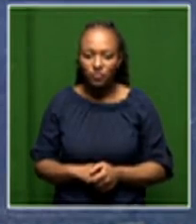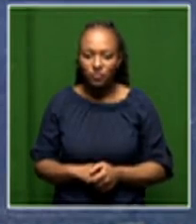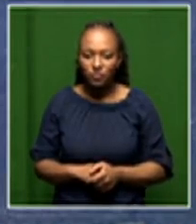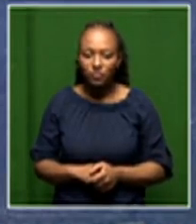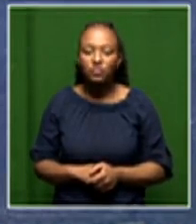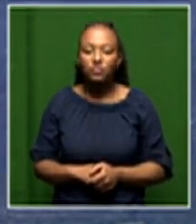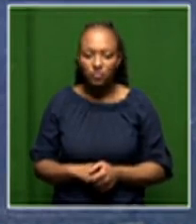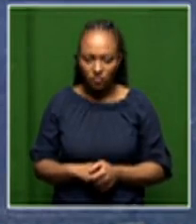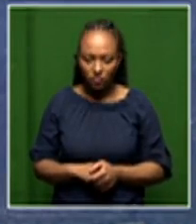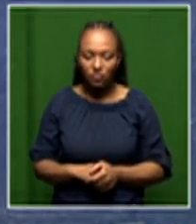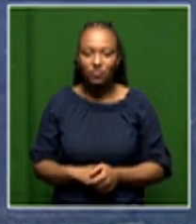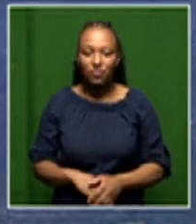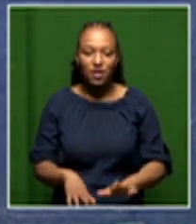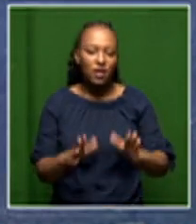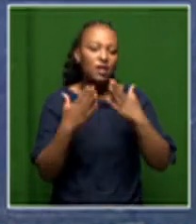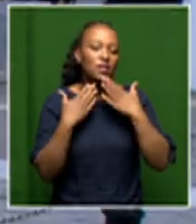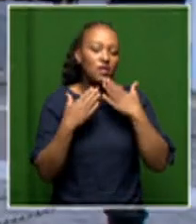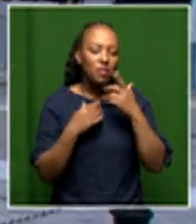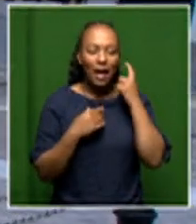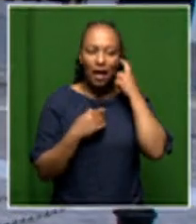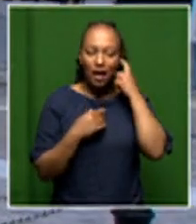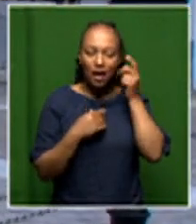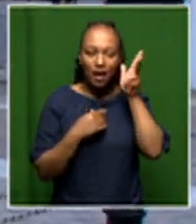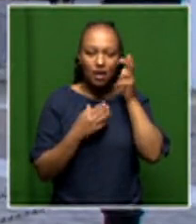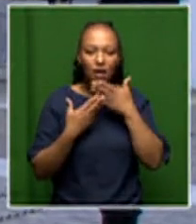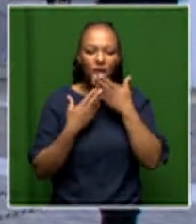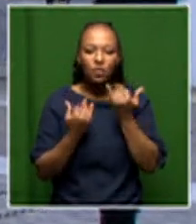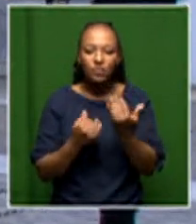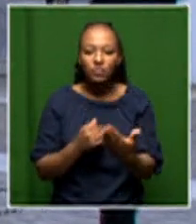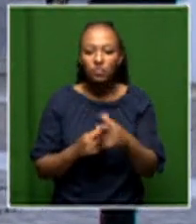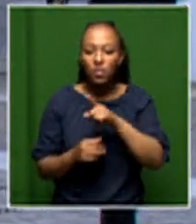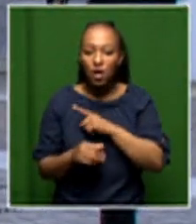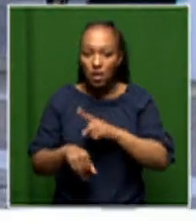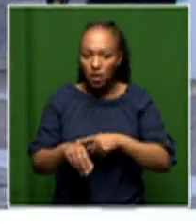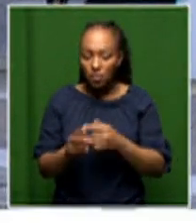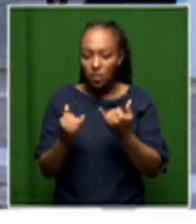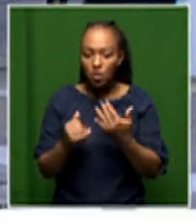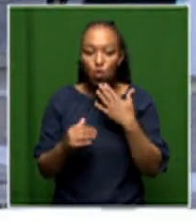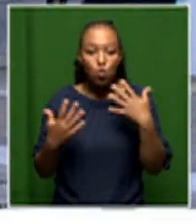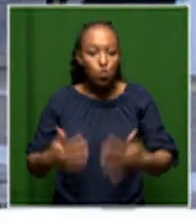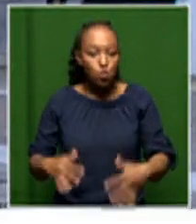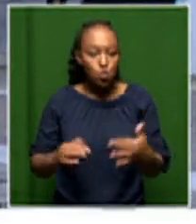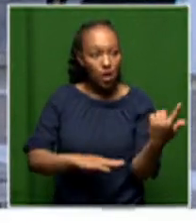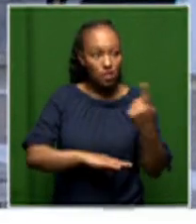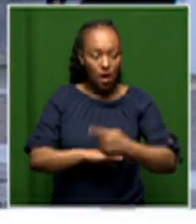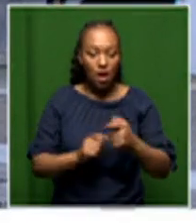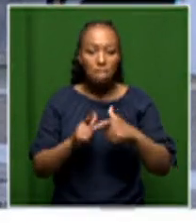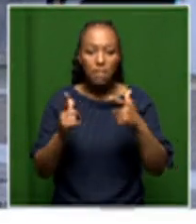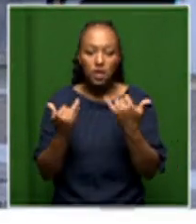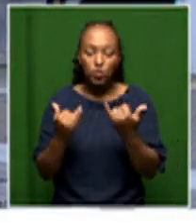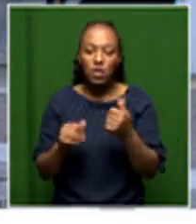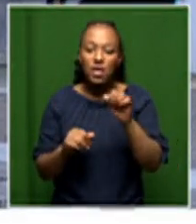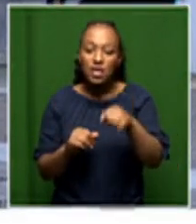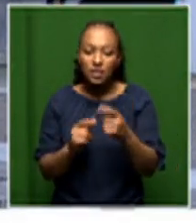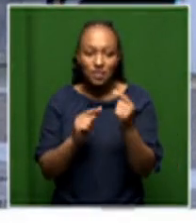Thanks very much. Sadly, I can't hear you. I don't have my earpiece on today at the moment. But of course, today is a very big day. It's the midterm budget. And